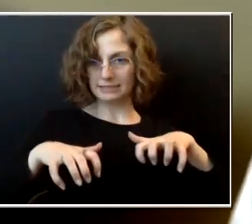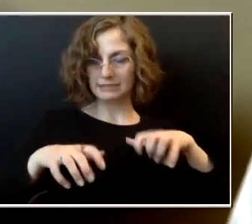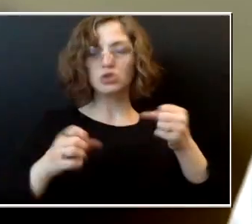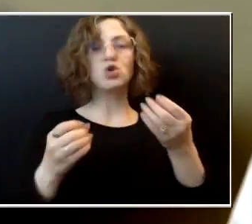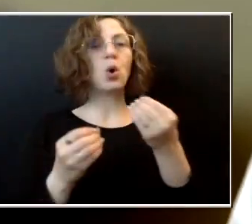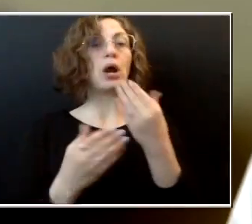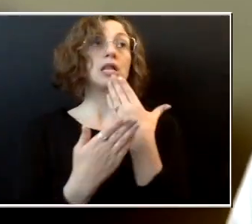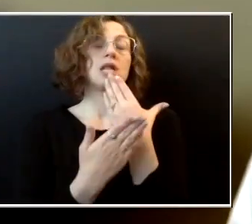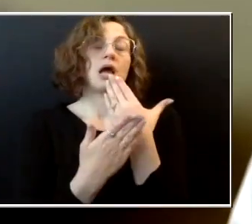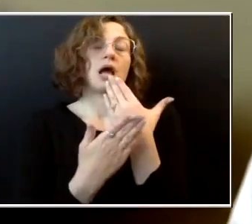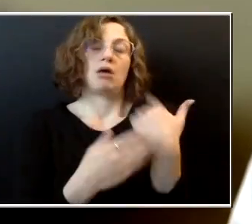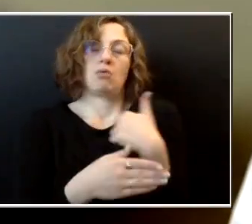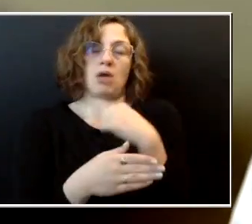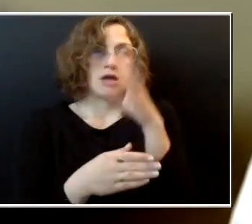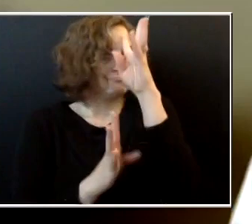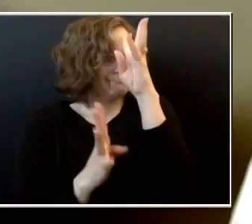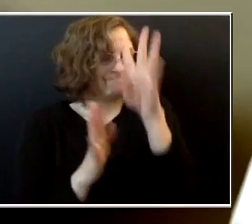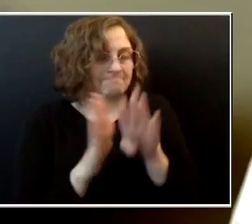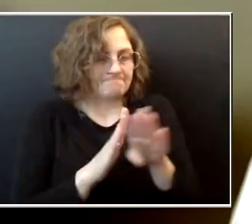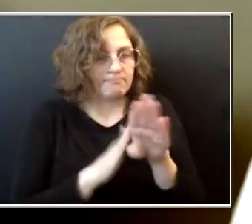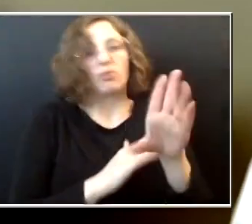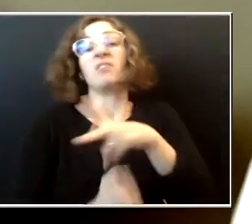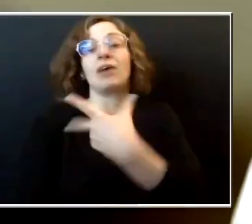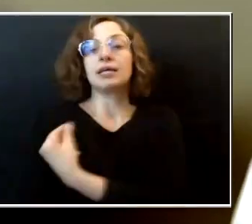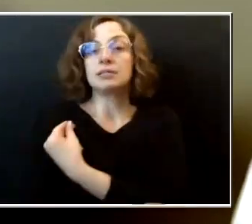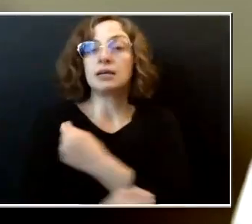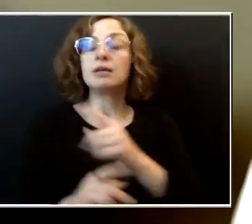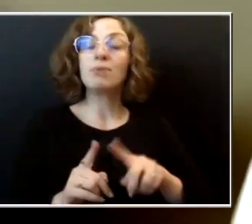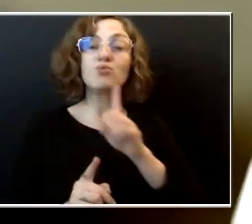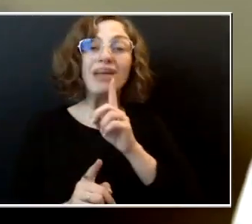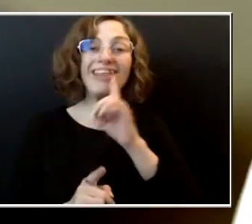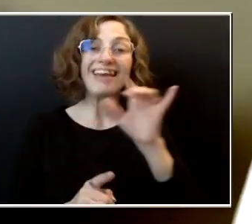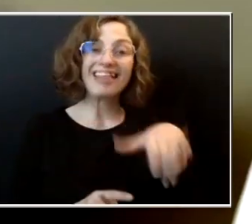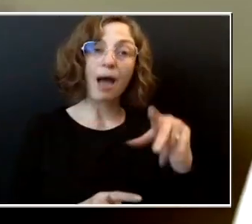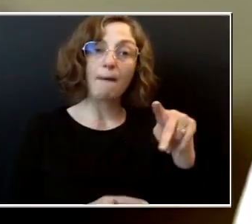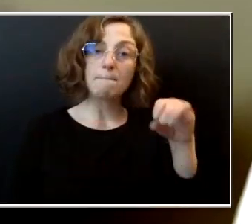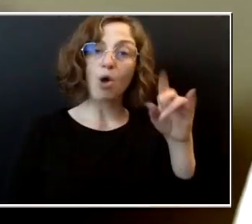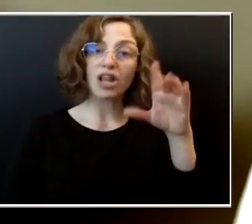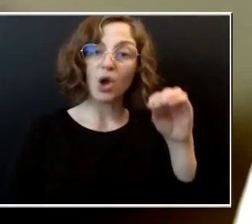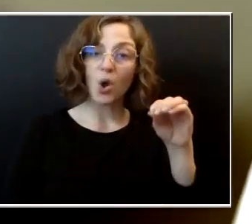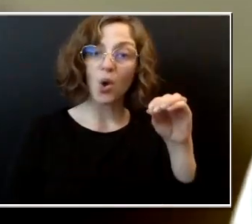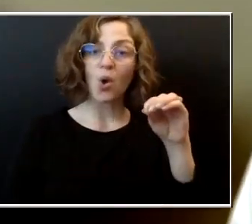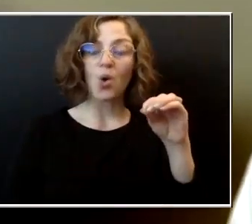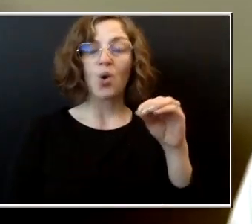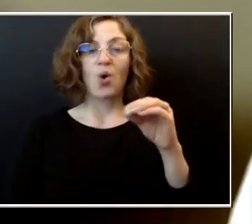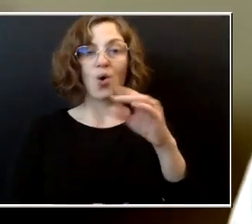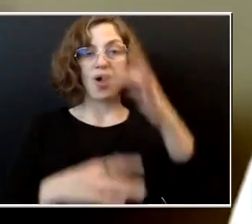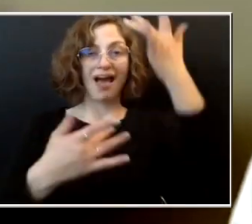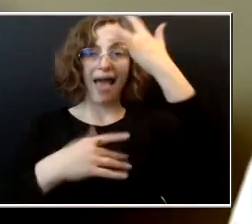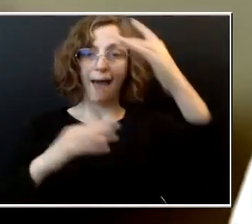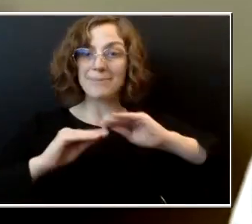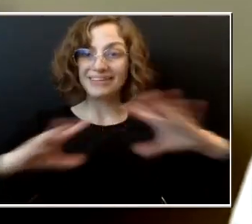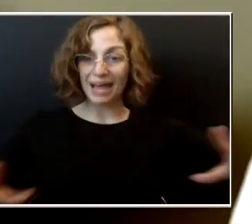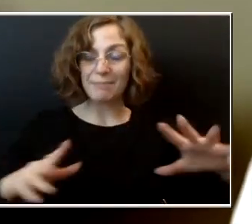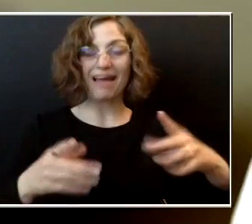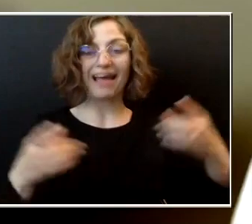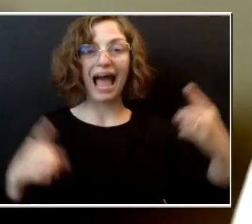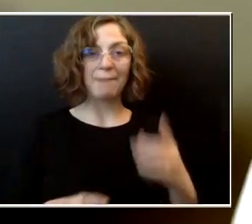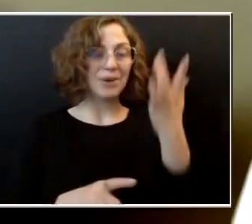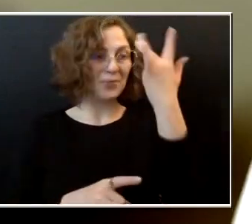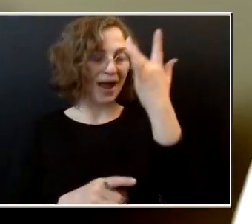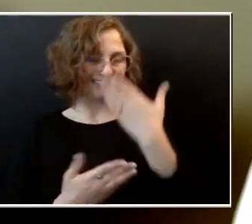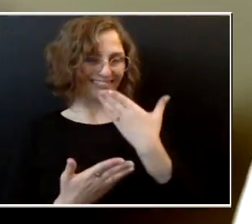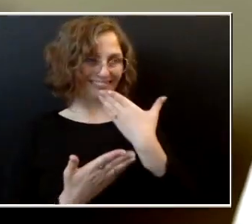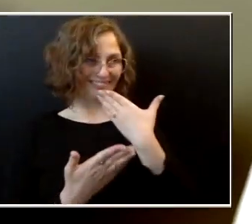vaccine, but really that polio epidemic came about because of good sanitation, where the very, very young